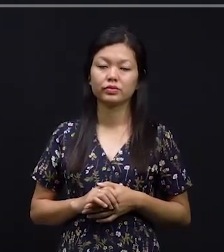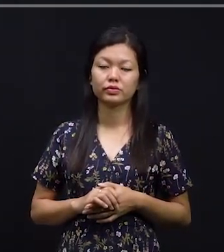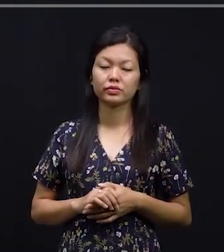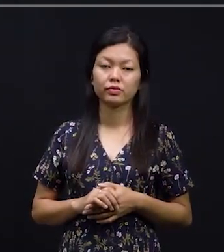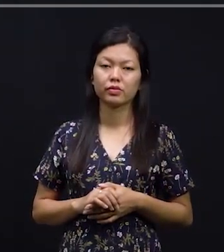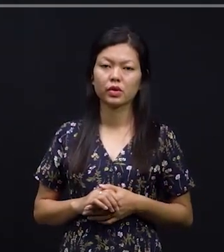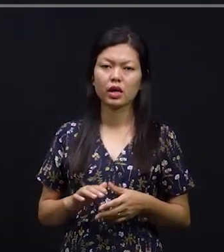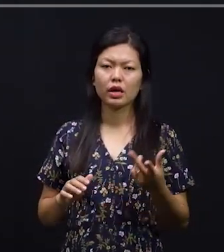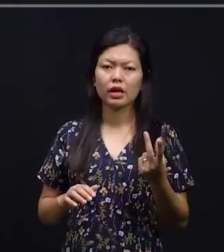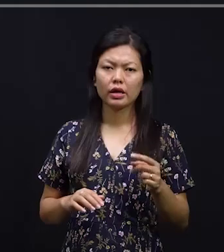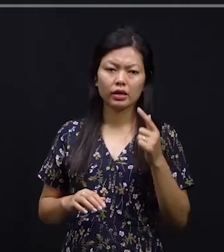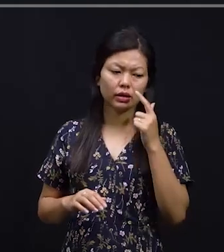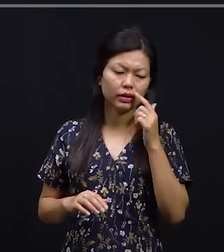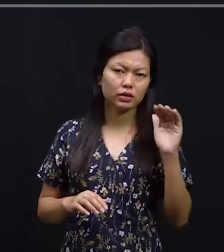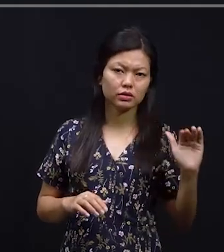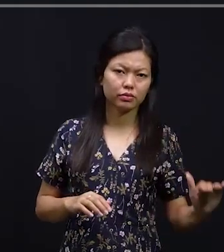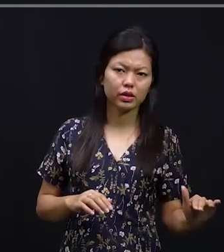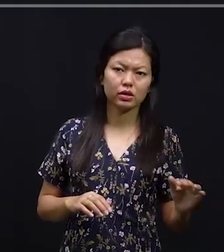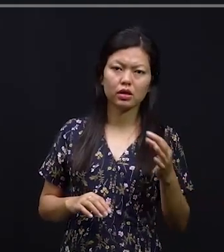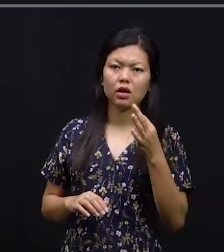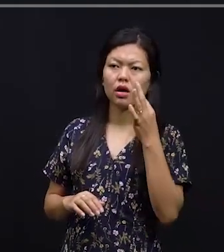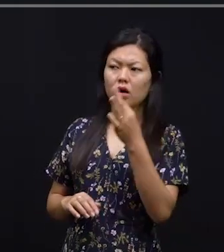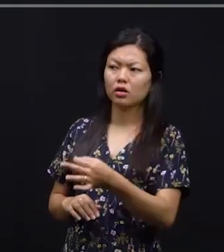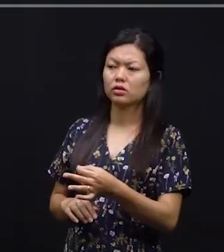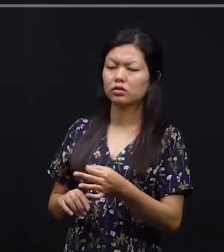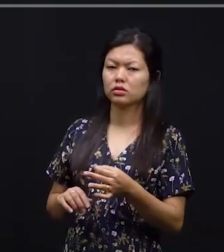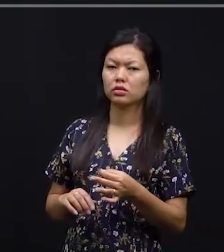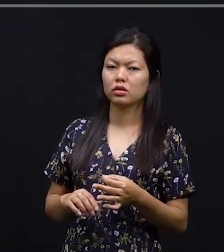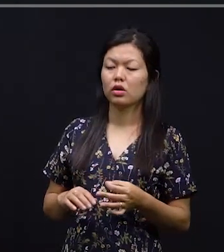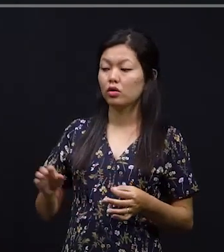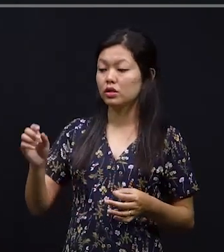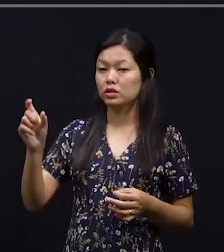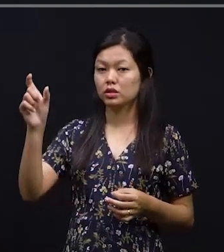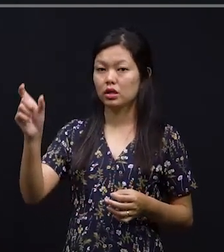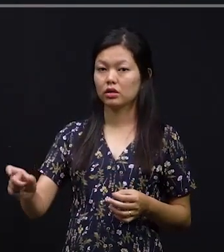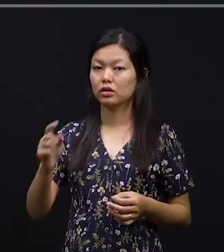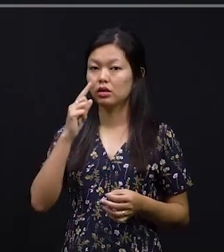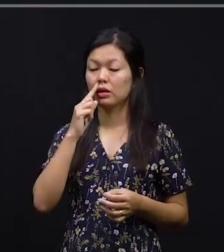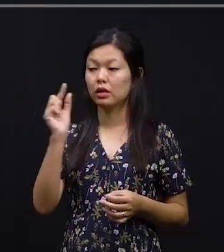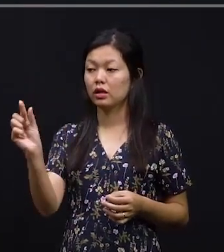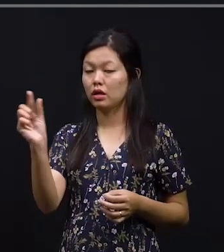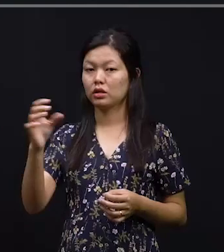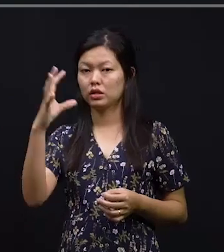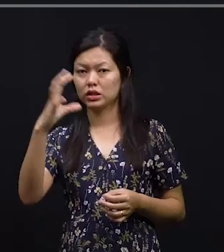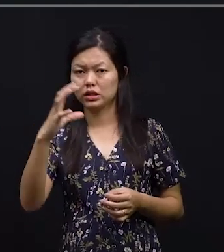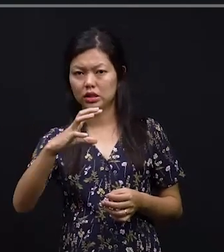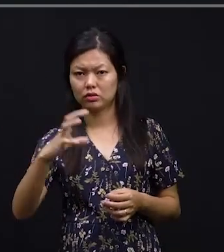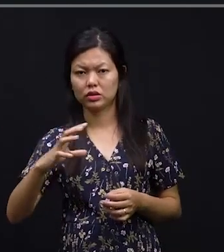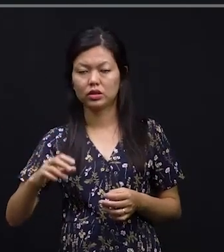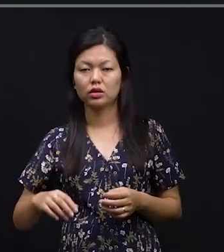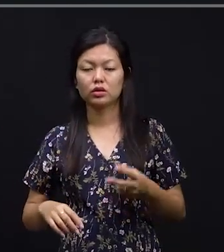he again asked his uncle whether he really meant it or not, and he was suspecting that his uncle was